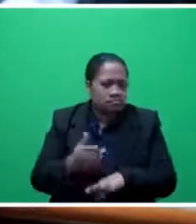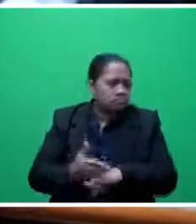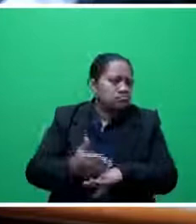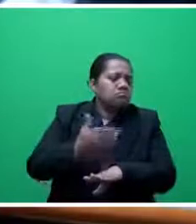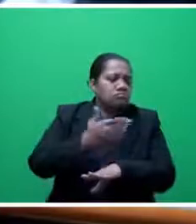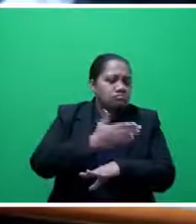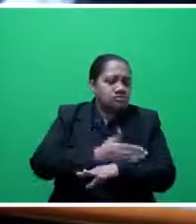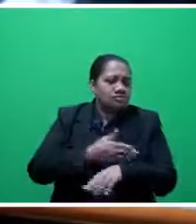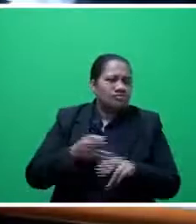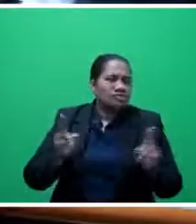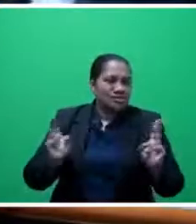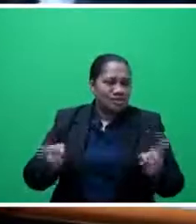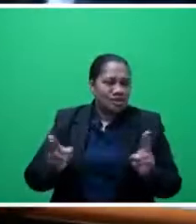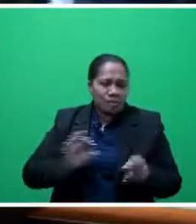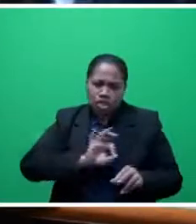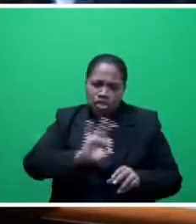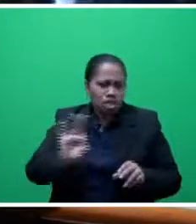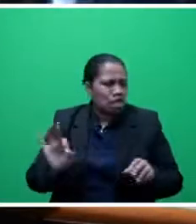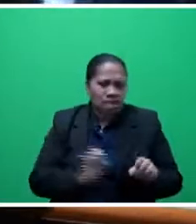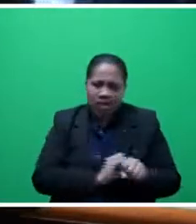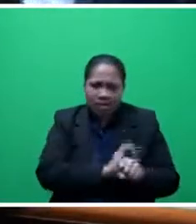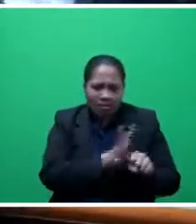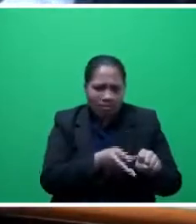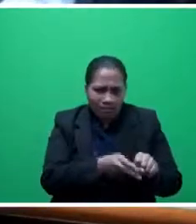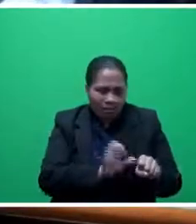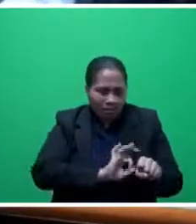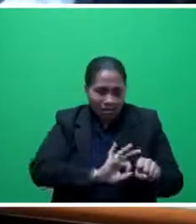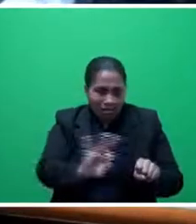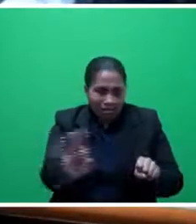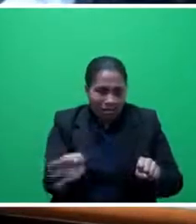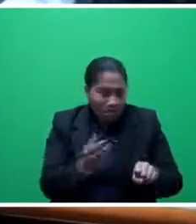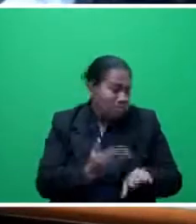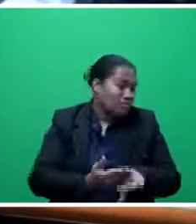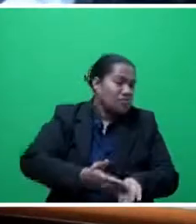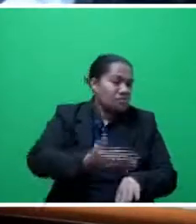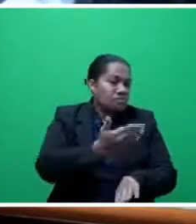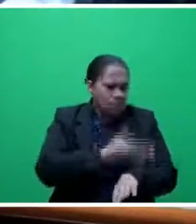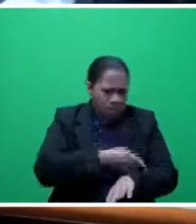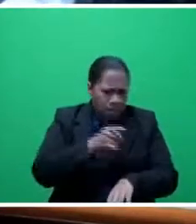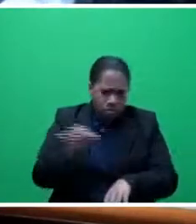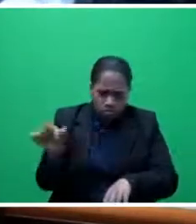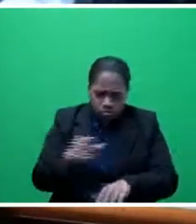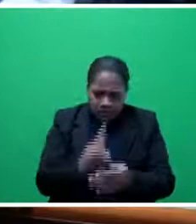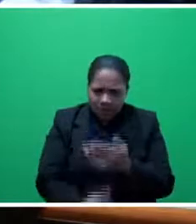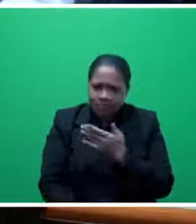maybe you were also watching Bollywood movies, Honorable Wangani Bete. Yeah.